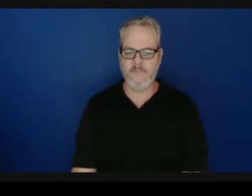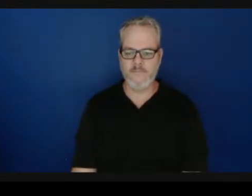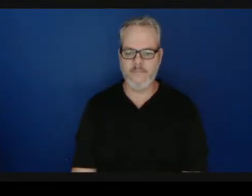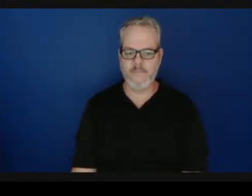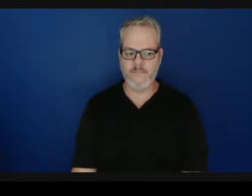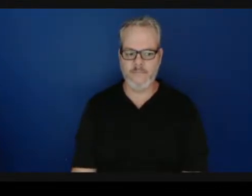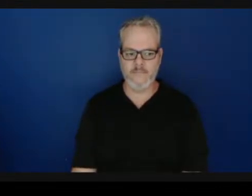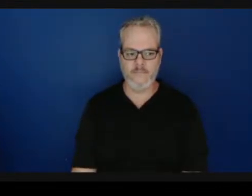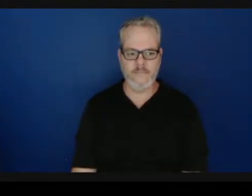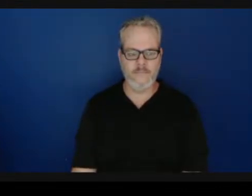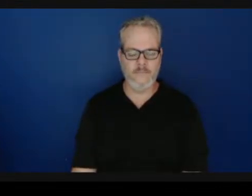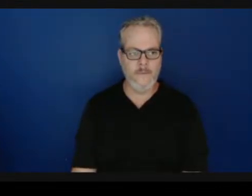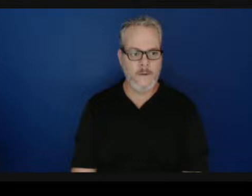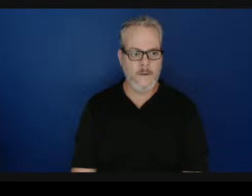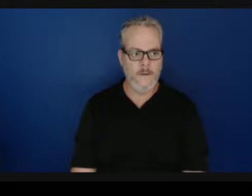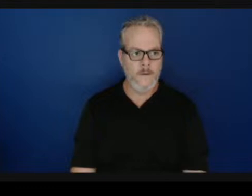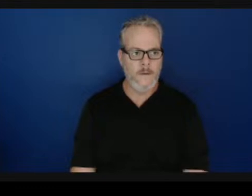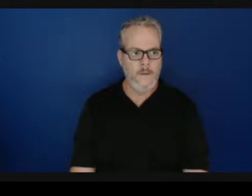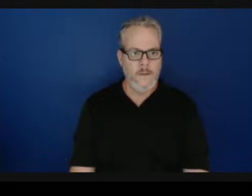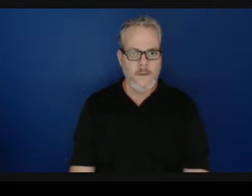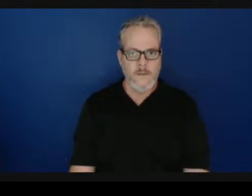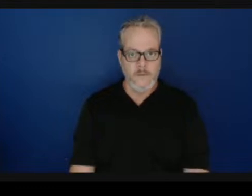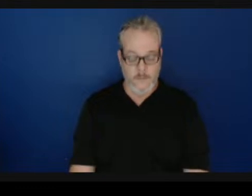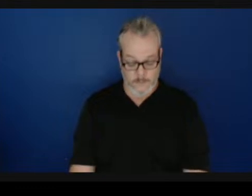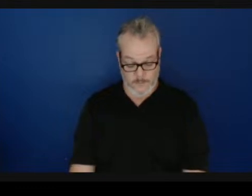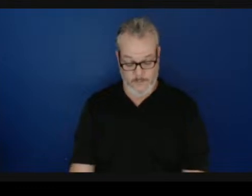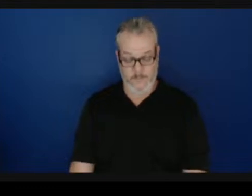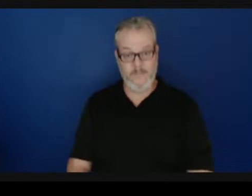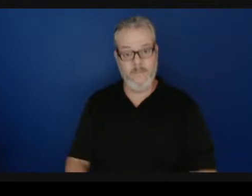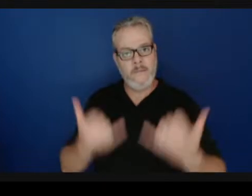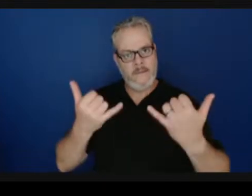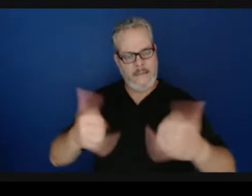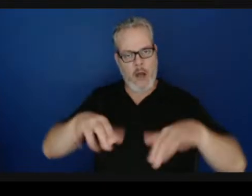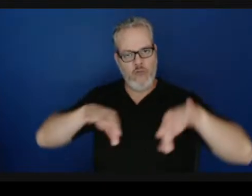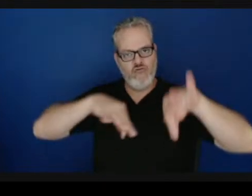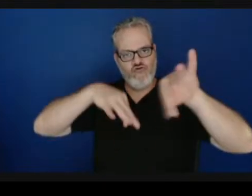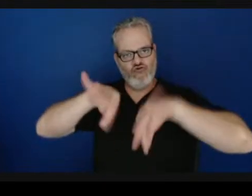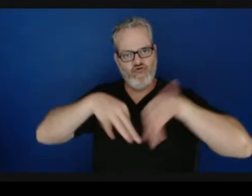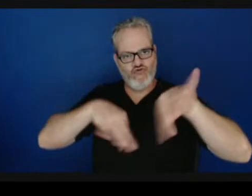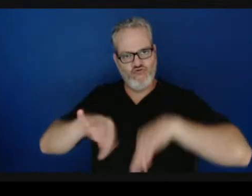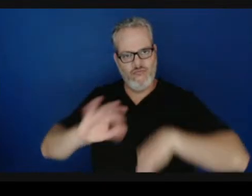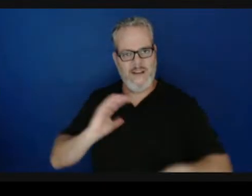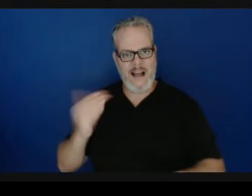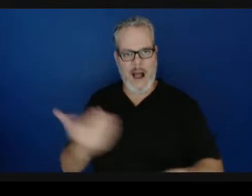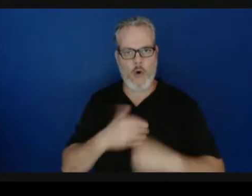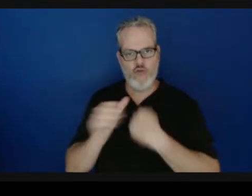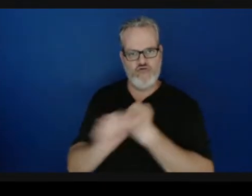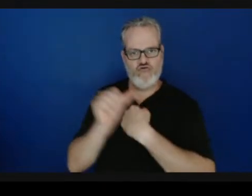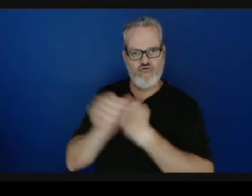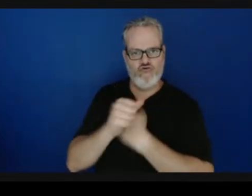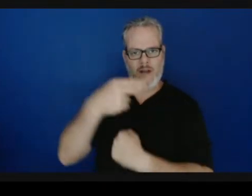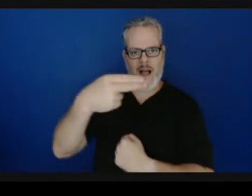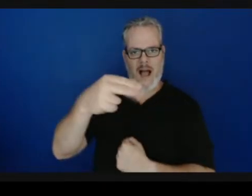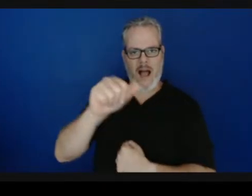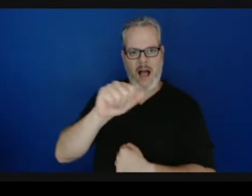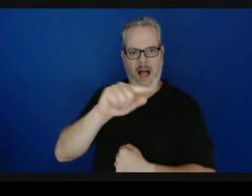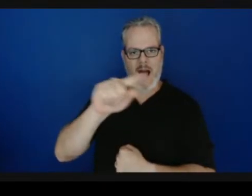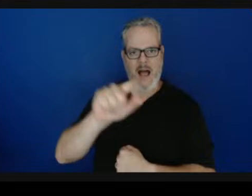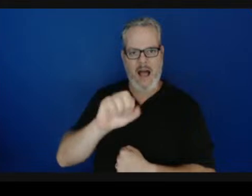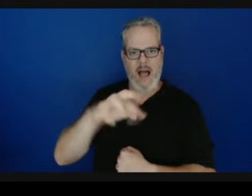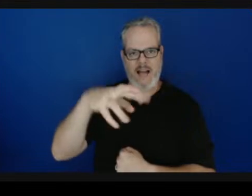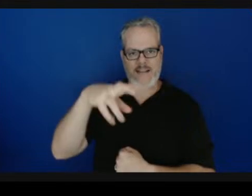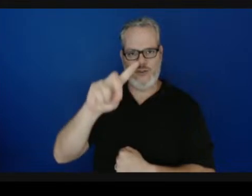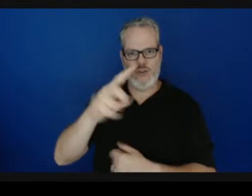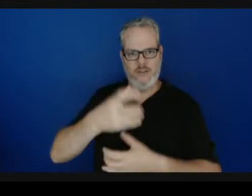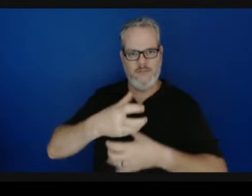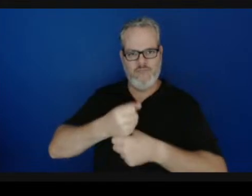All right, so what we'll do now is we'll go into our volcanic hazard summary, because that is the biggest concern to people right now.